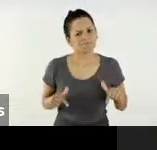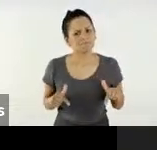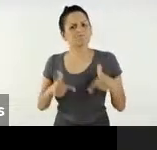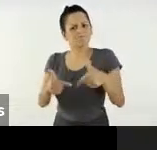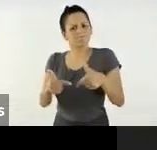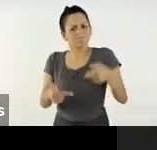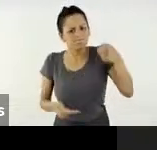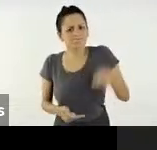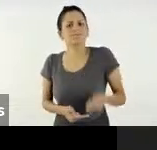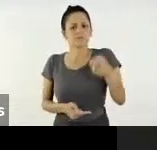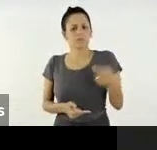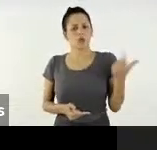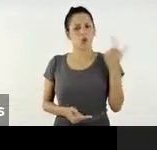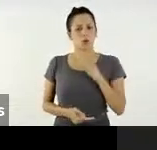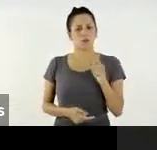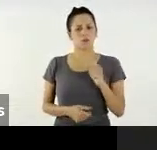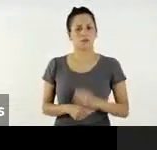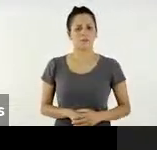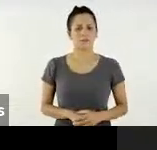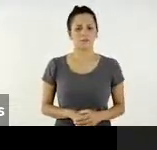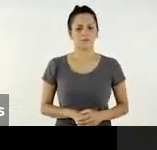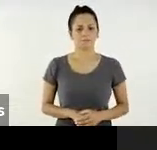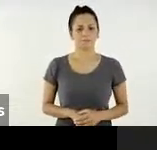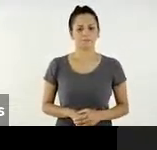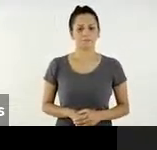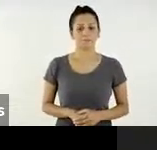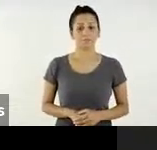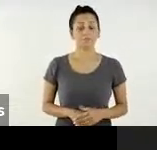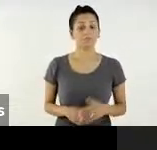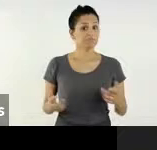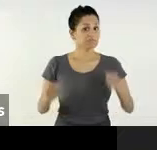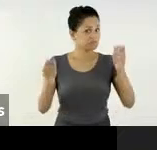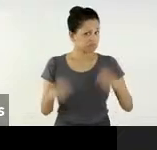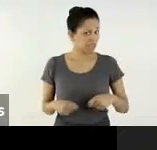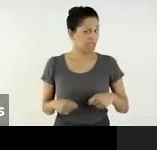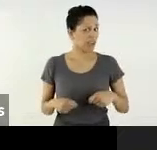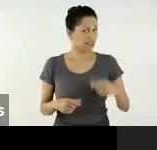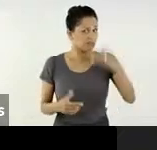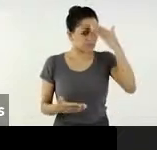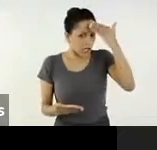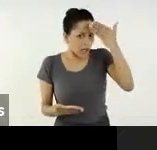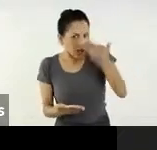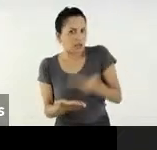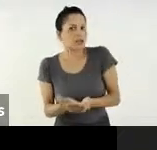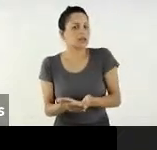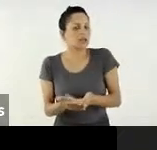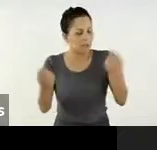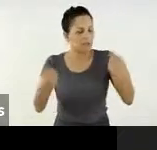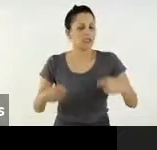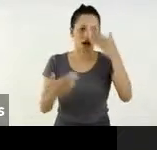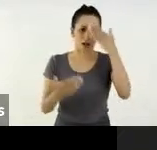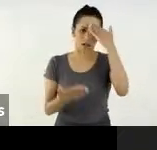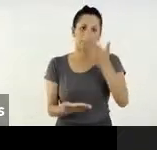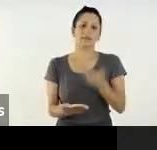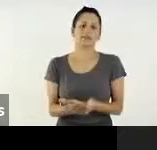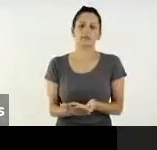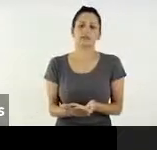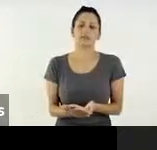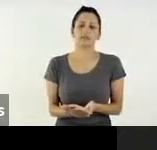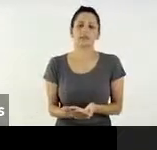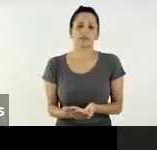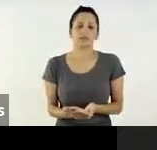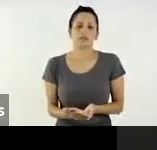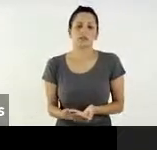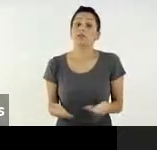One must be willing to believe, unseen, that they had the collective agency to change the terms of